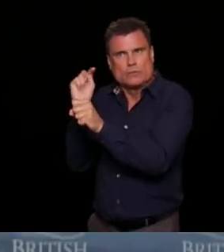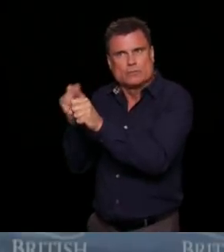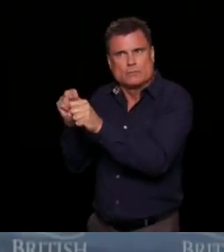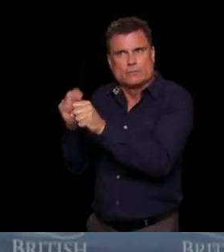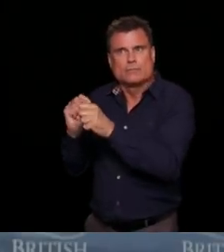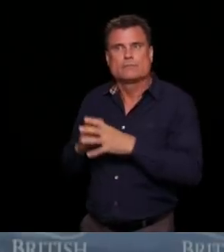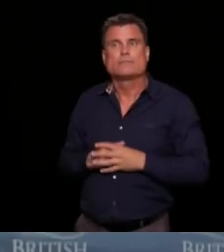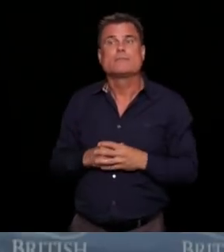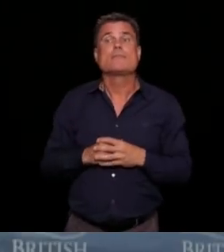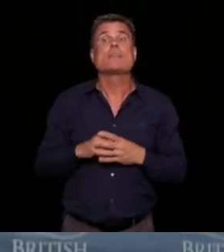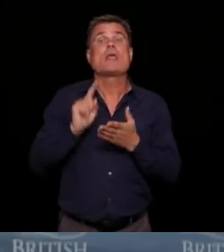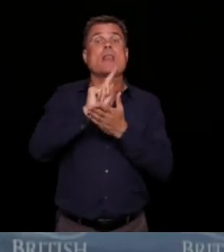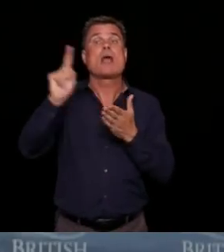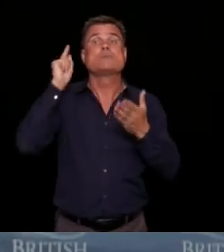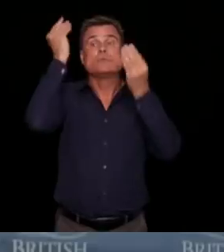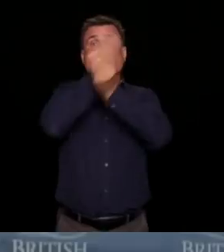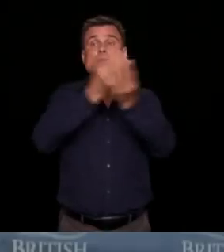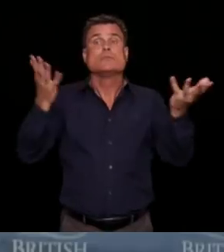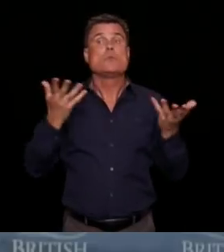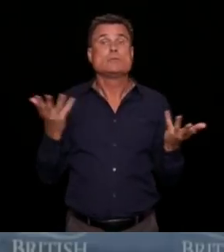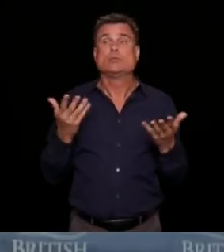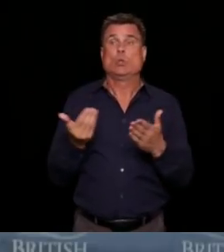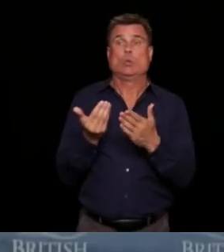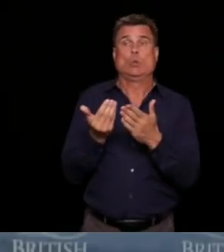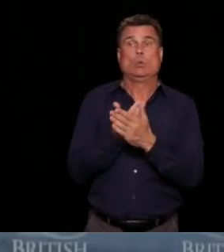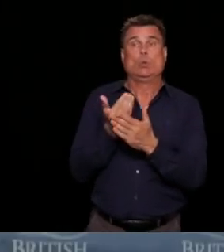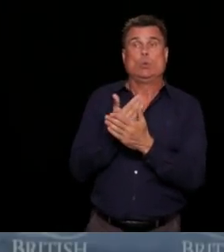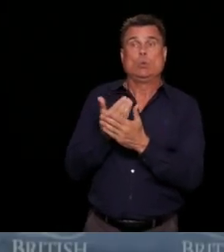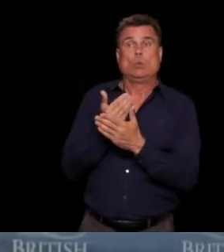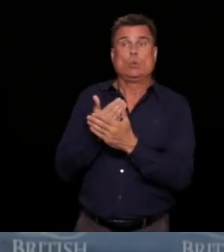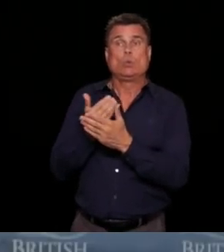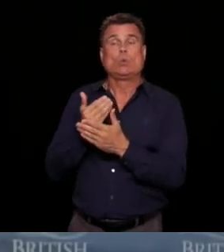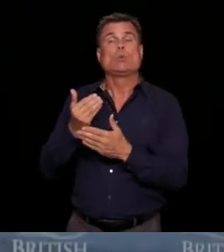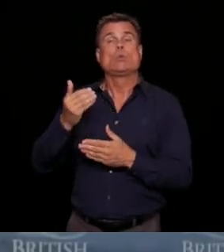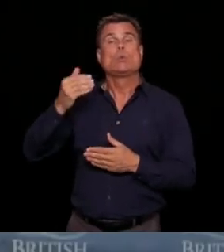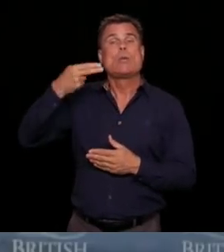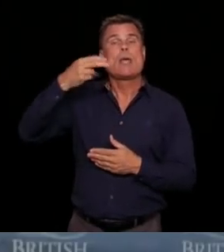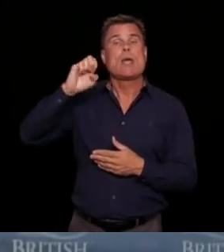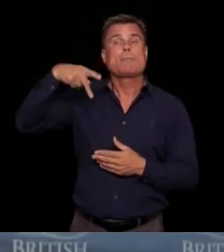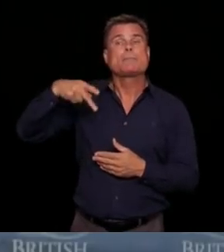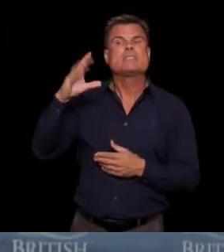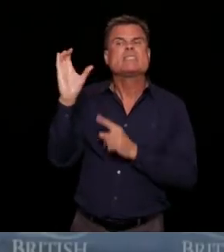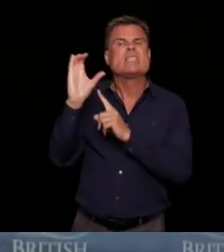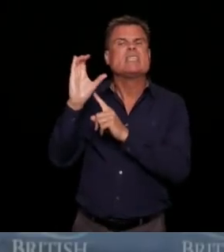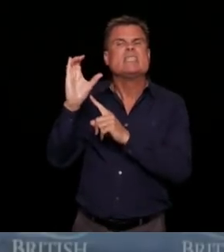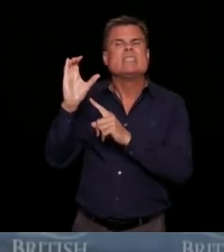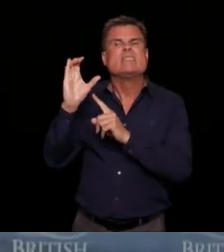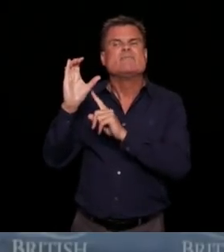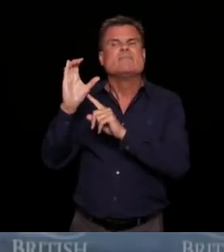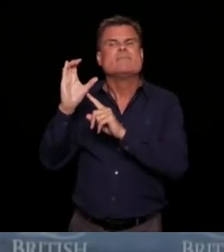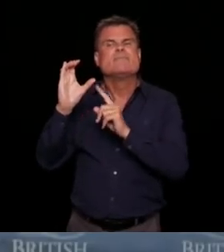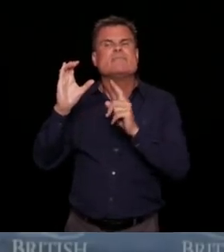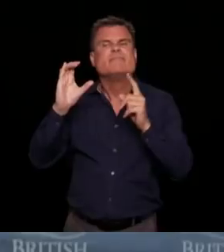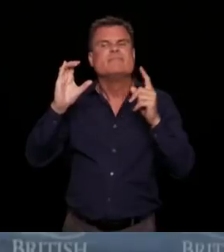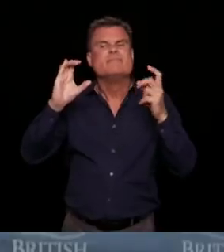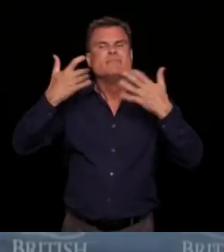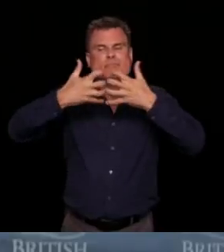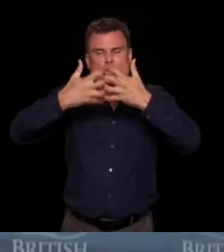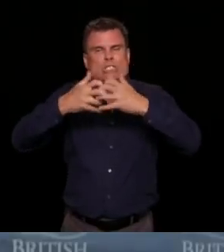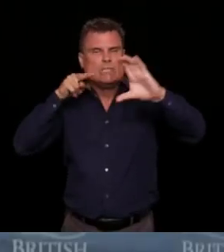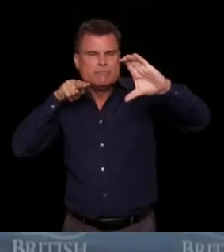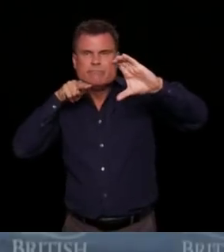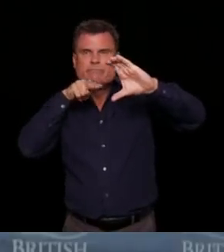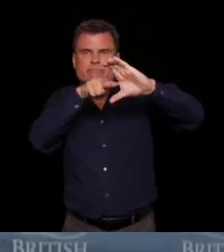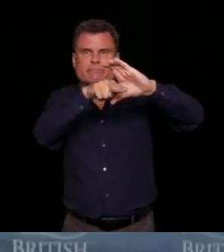state-of-the-art PET CT scanner will start helping patients at the Kelowna BC Cancer Centre. For the first time outside of Vancouver, people will be